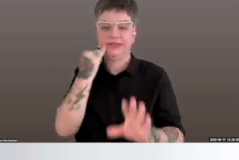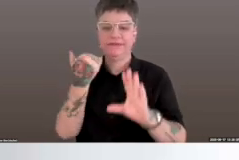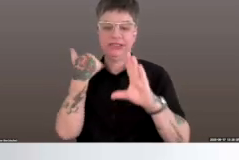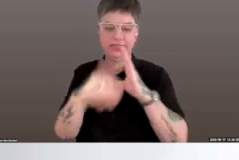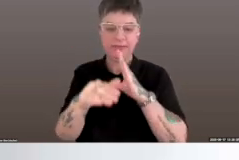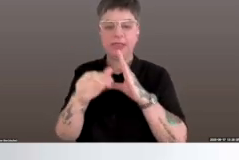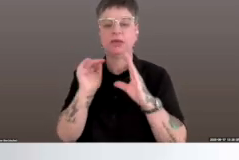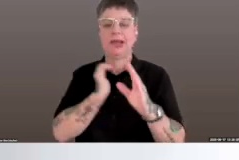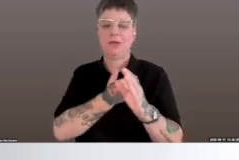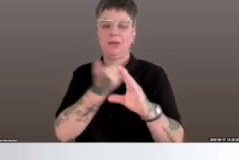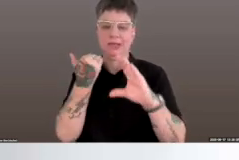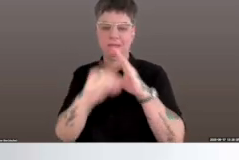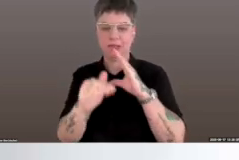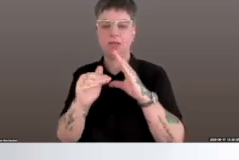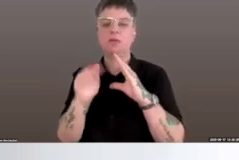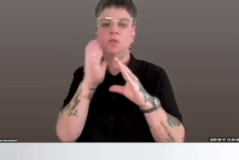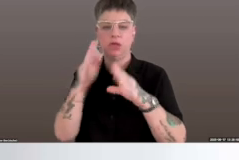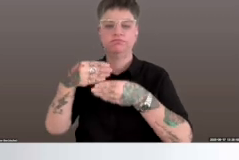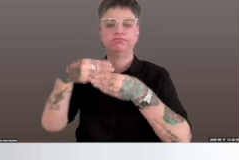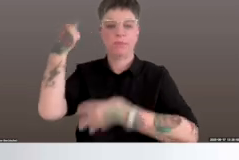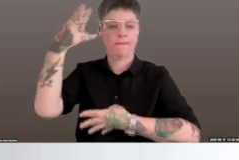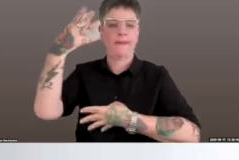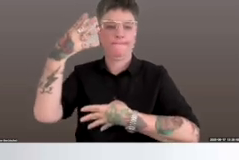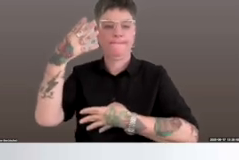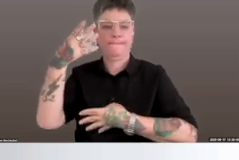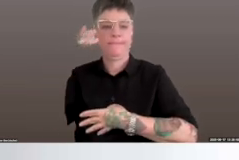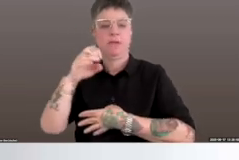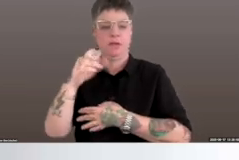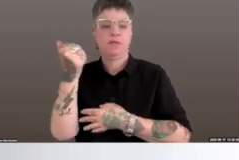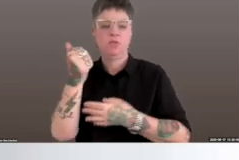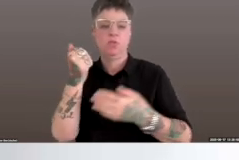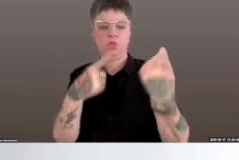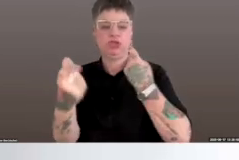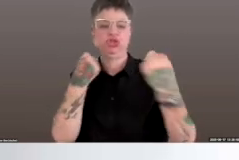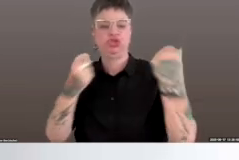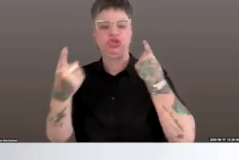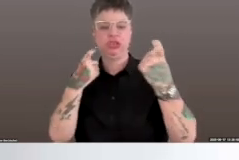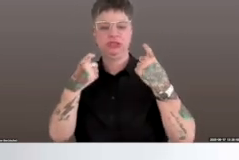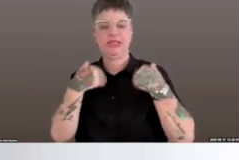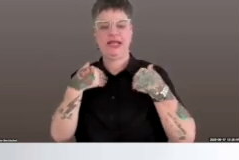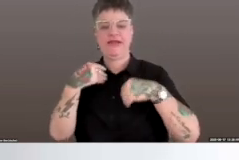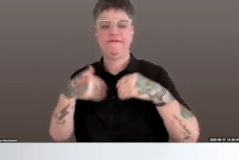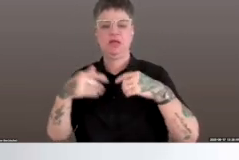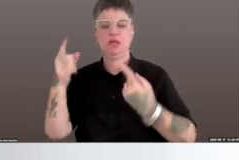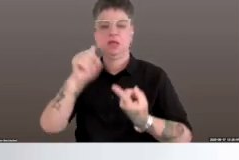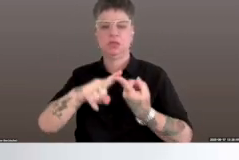monitor will notify us of any questions that come in. We have up until